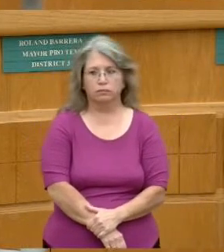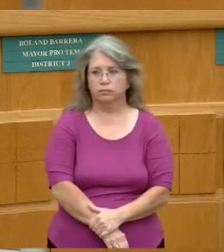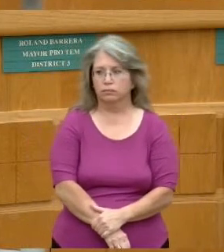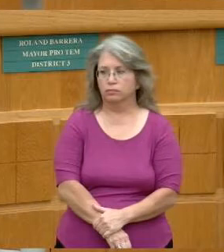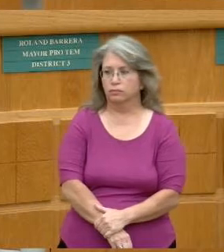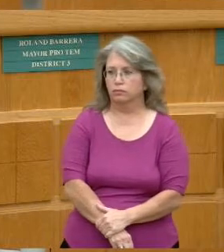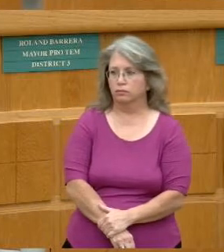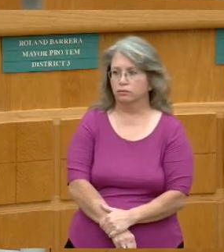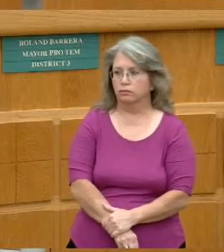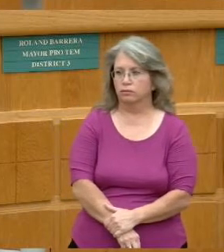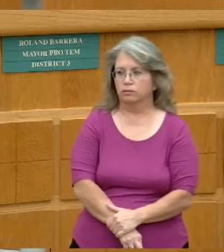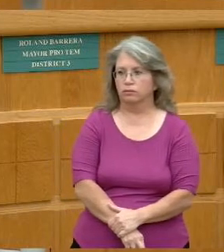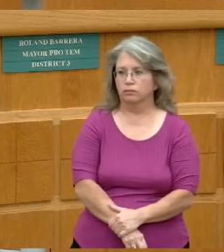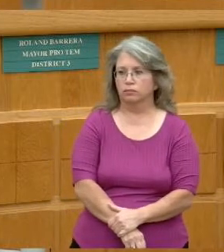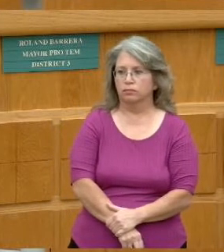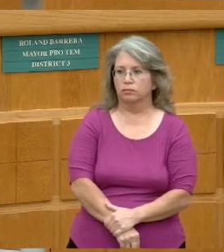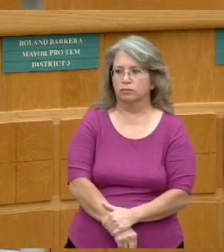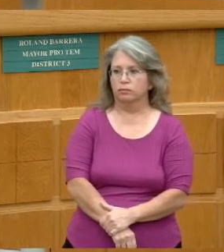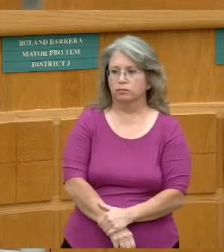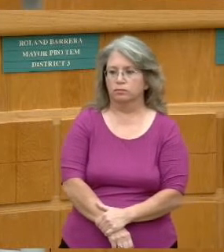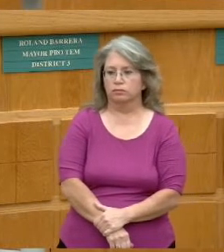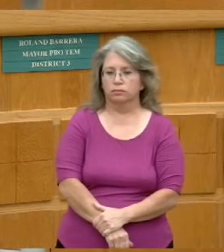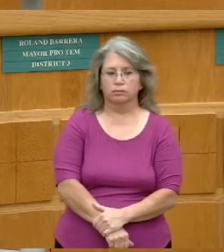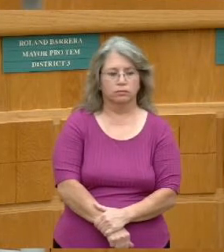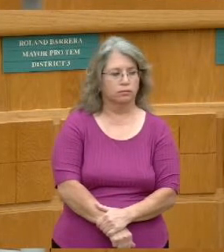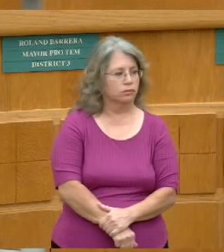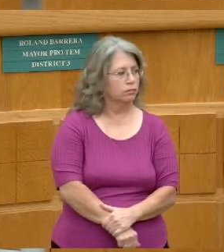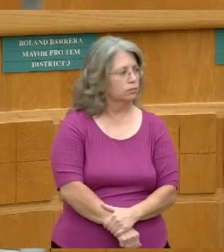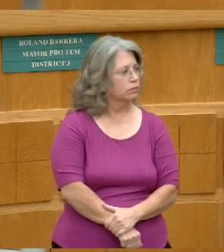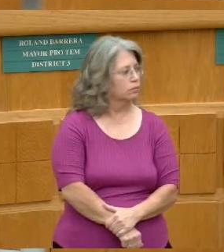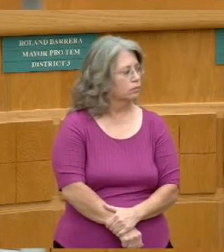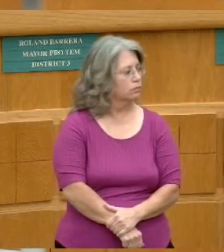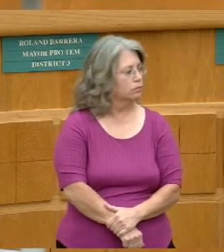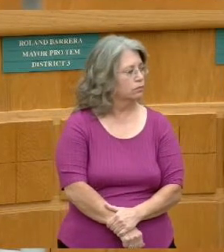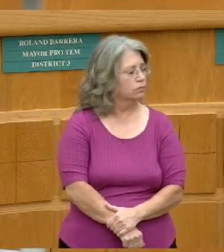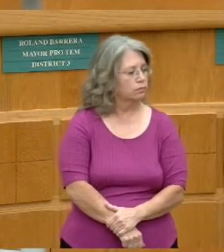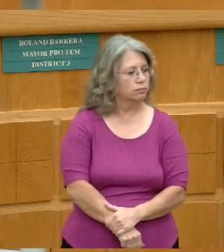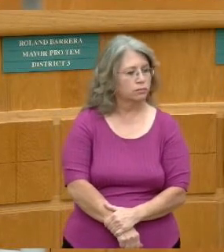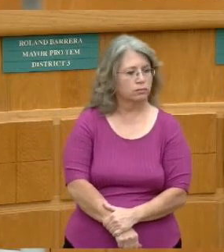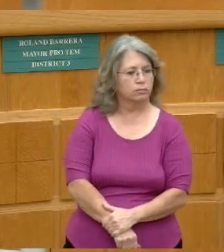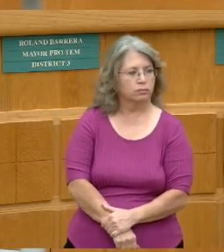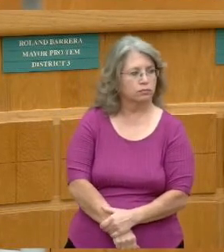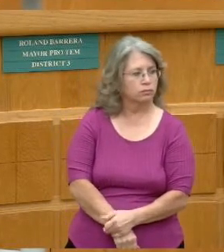cambio en las estaciones climáticas podría reducir la transmisión en el verano, pero no hay una seguridad.